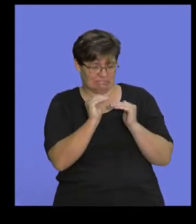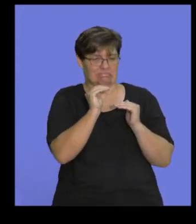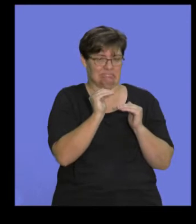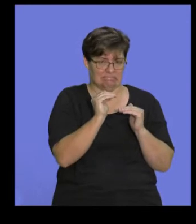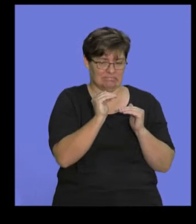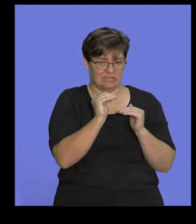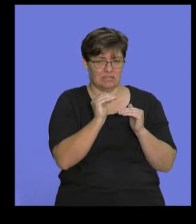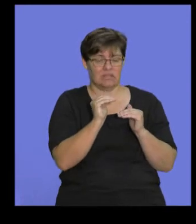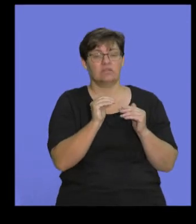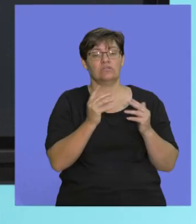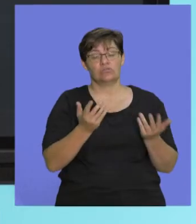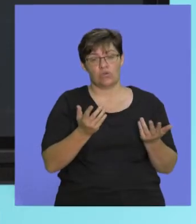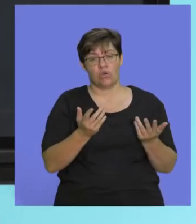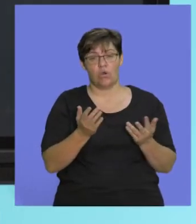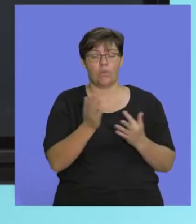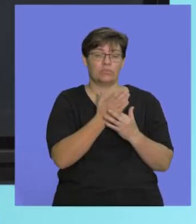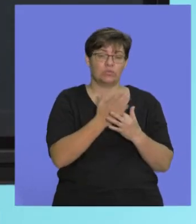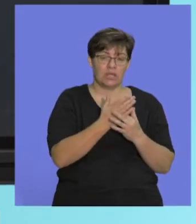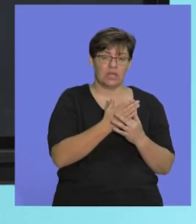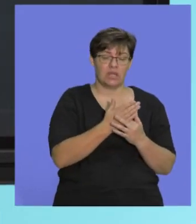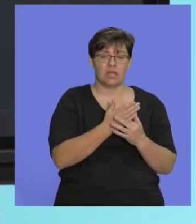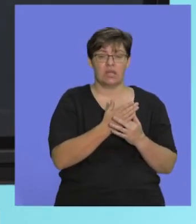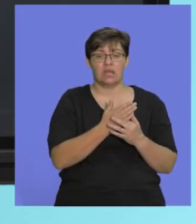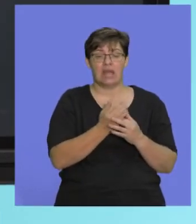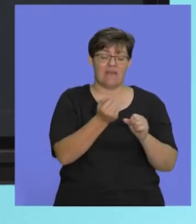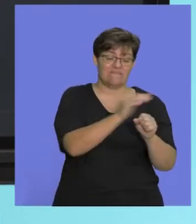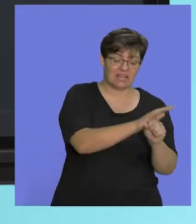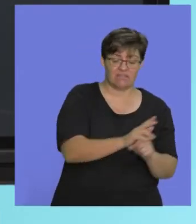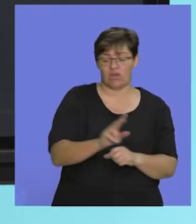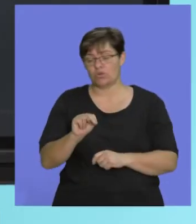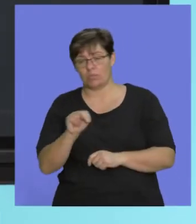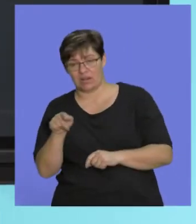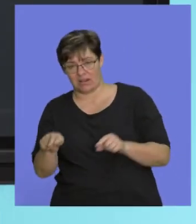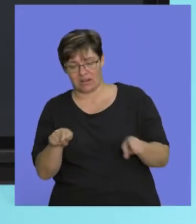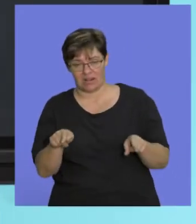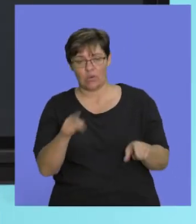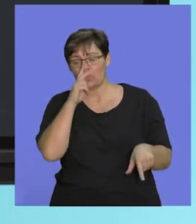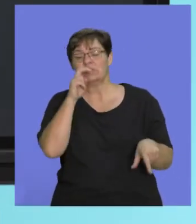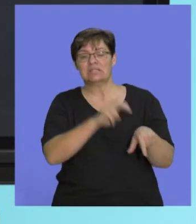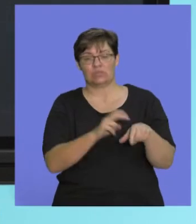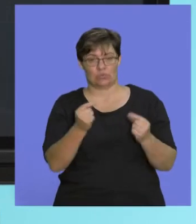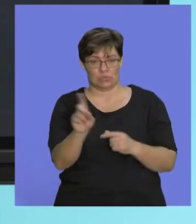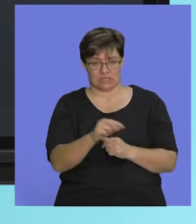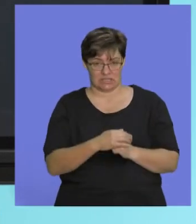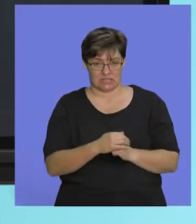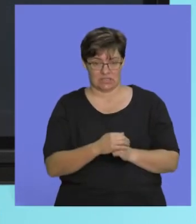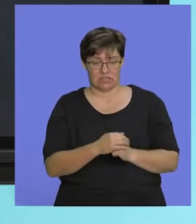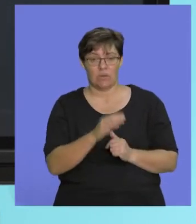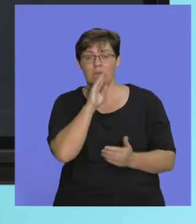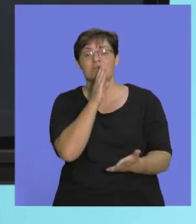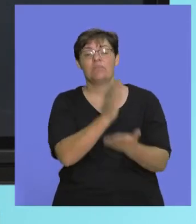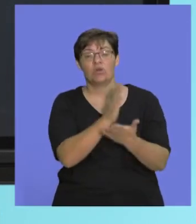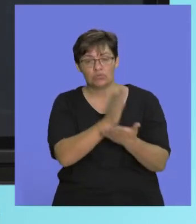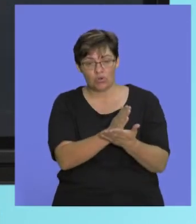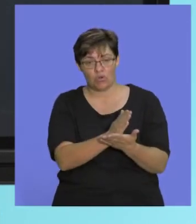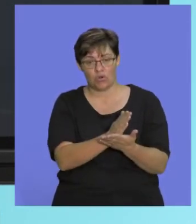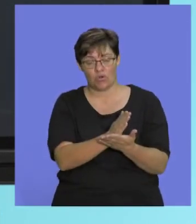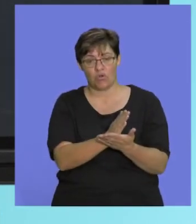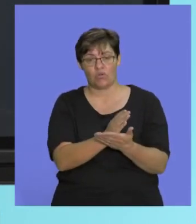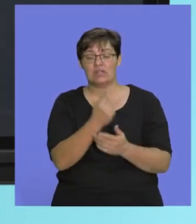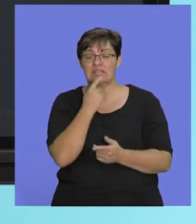slightly more than that. So you can see that between nominal and effective interest rate, what do you need to do? You need to make sure